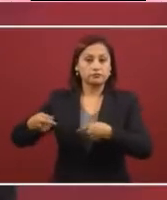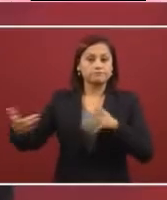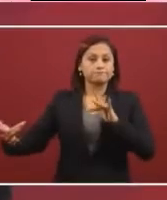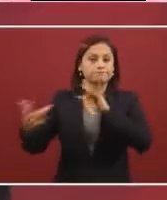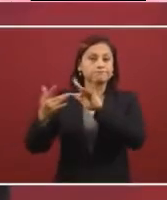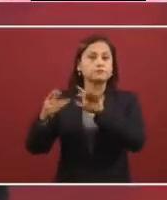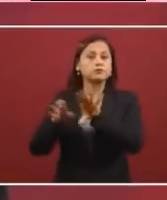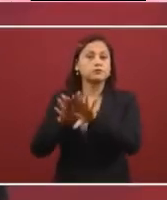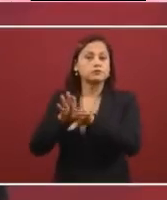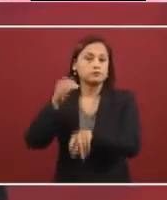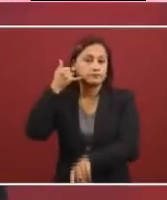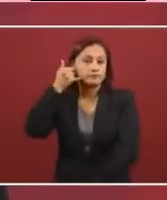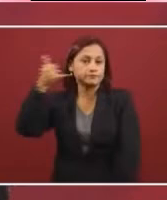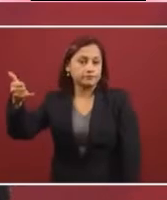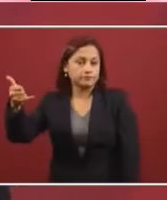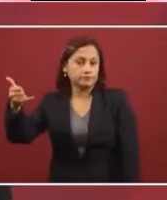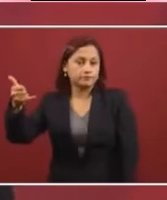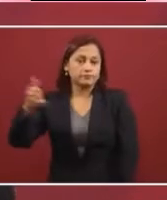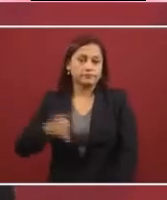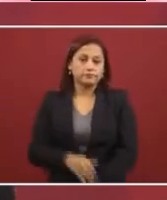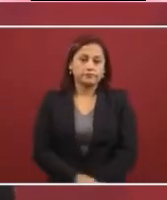They used to have a phone.